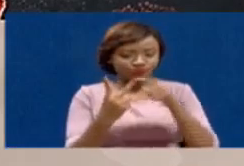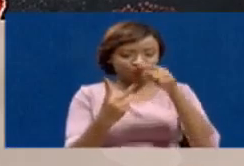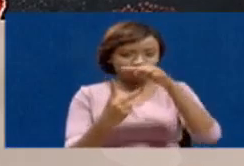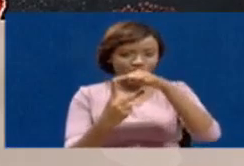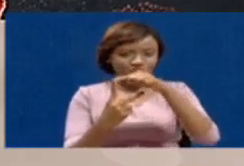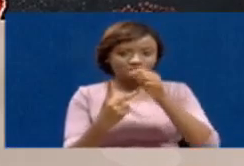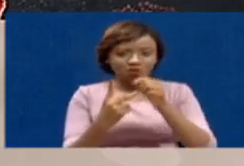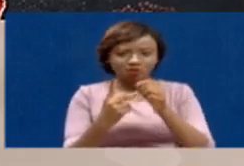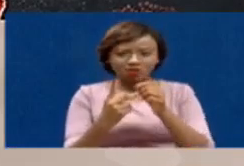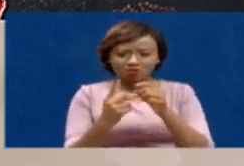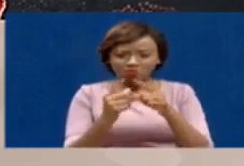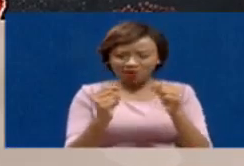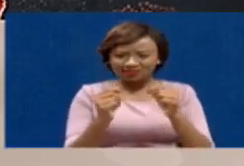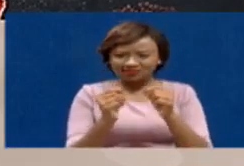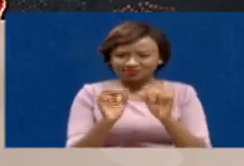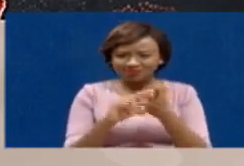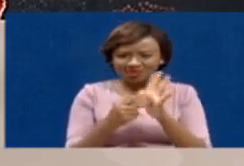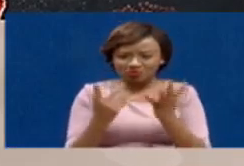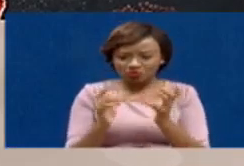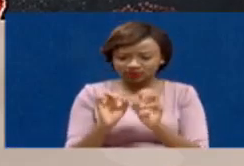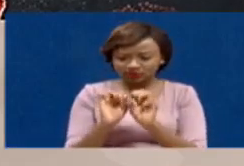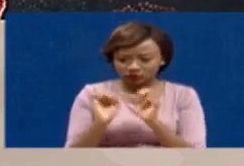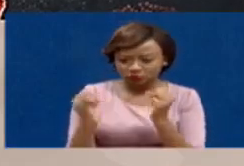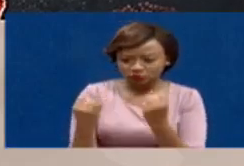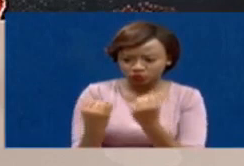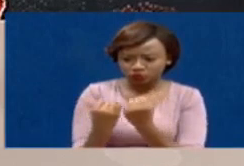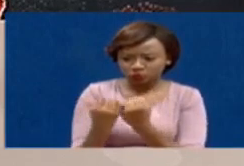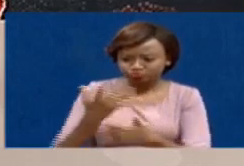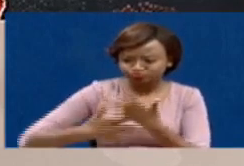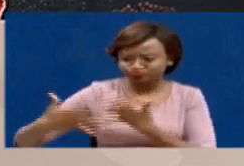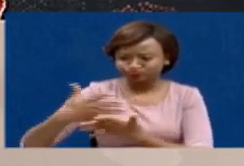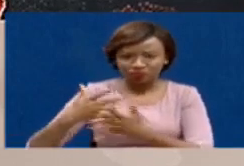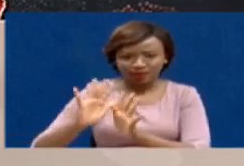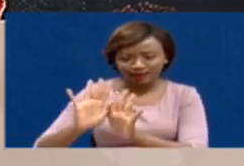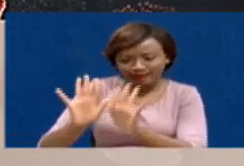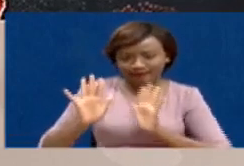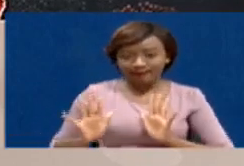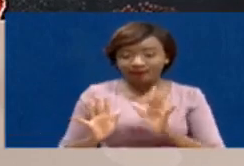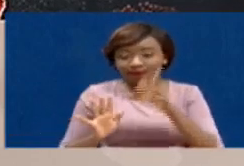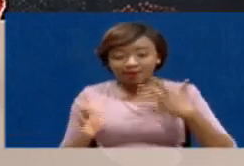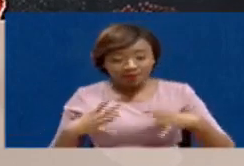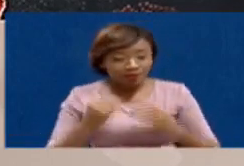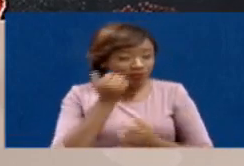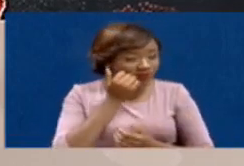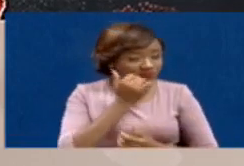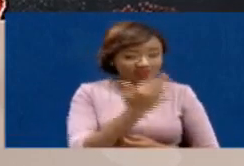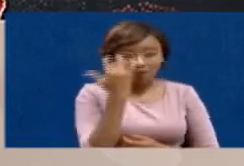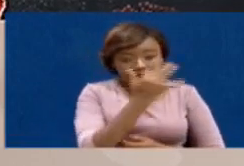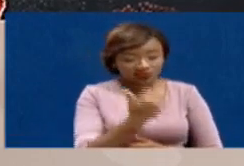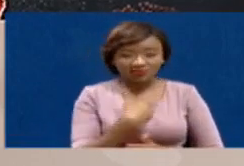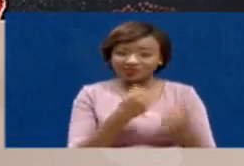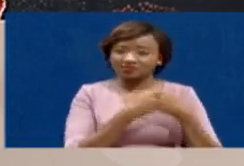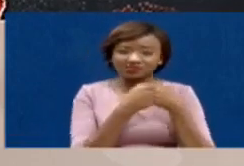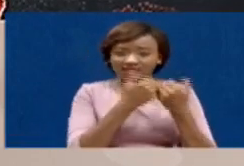Social distancing. Those living with autism already experience difficulties with social interaction and communication. Sylvia